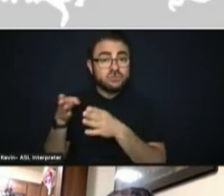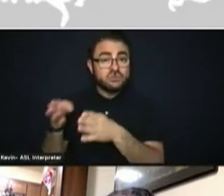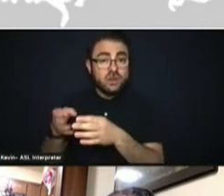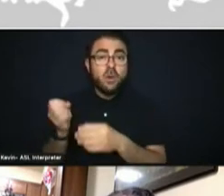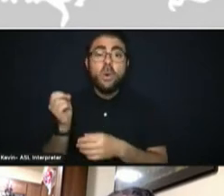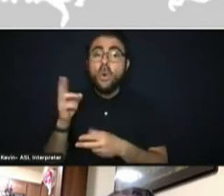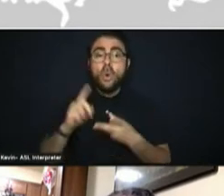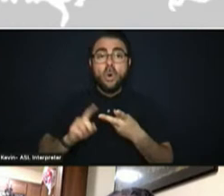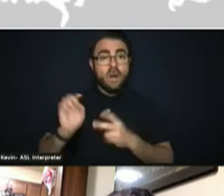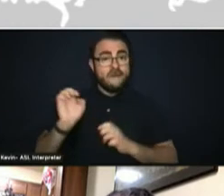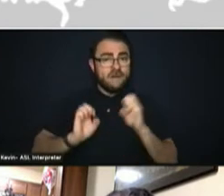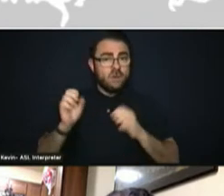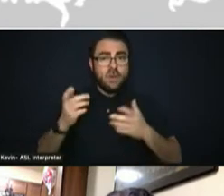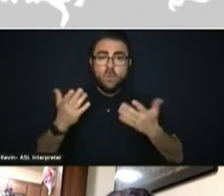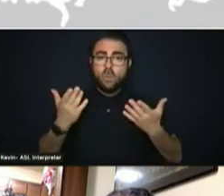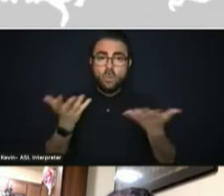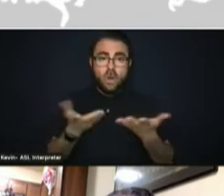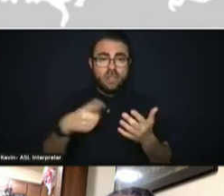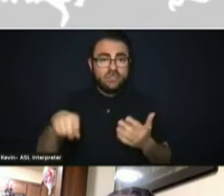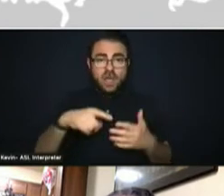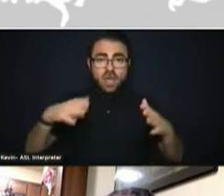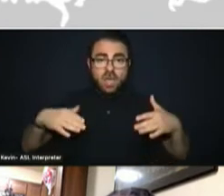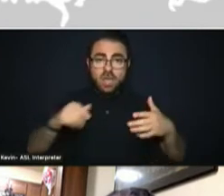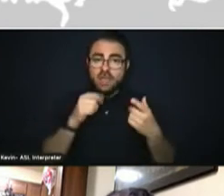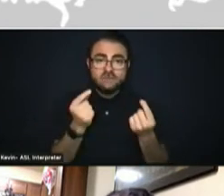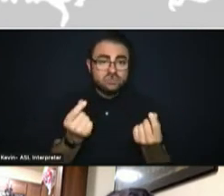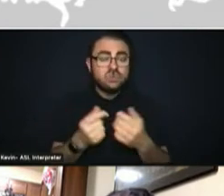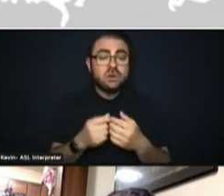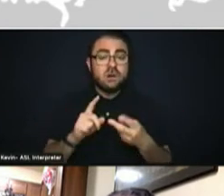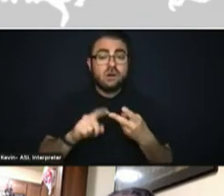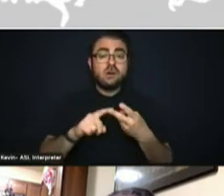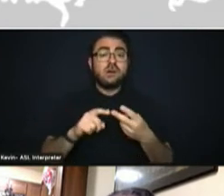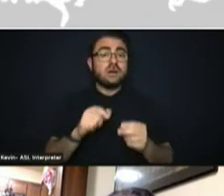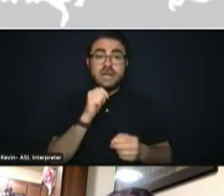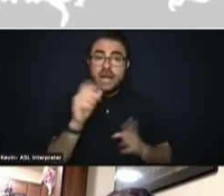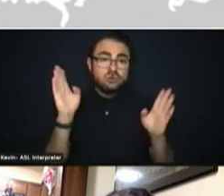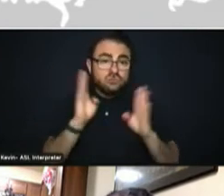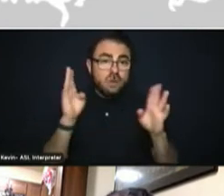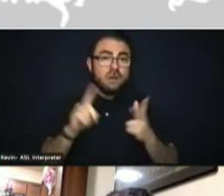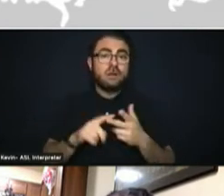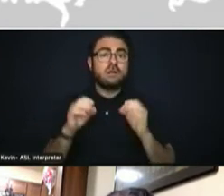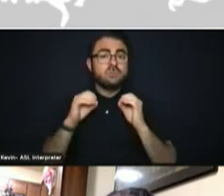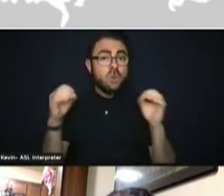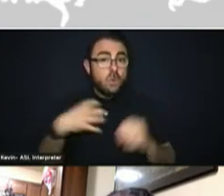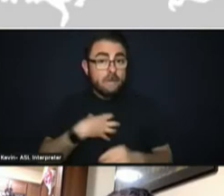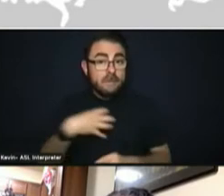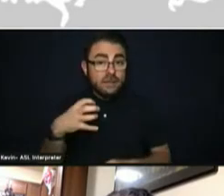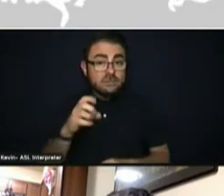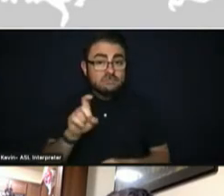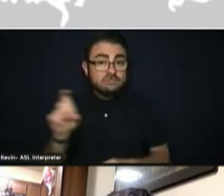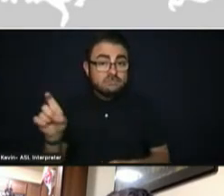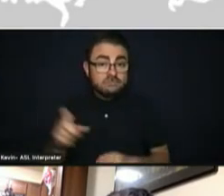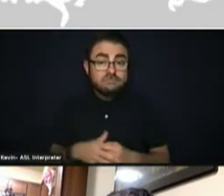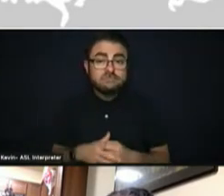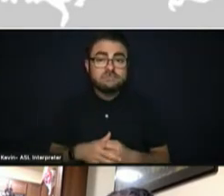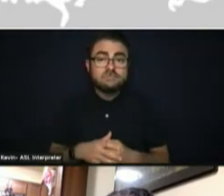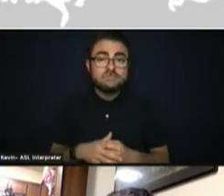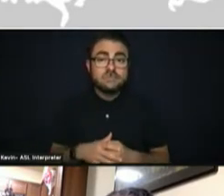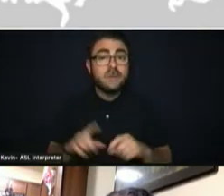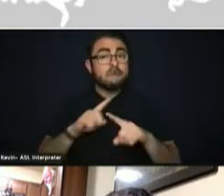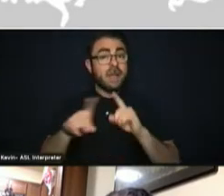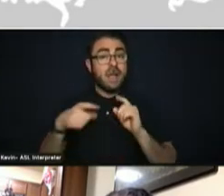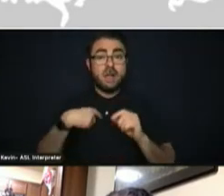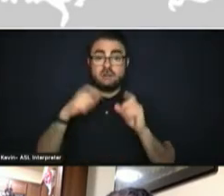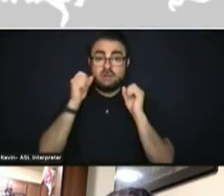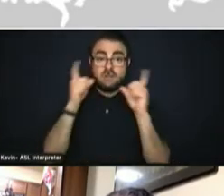you know, the number of times an officer stays out of trouble and has no complaints against them? Actually, I was surprised. The Bureau has a